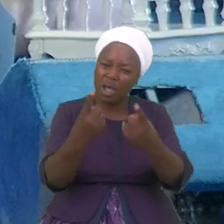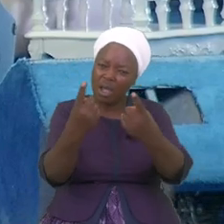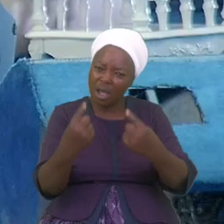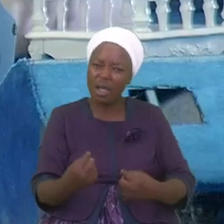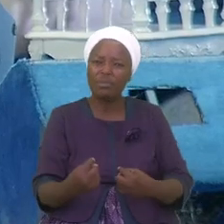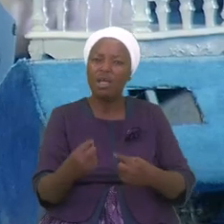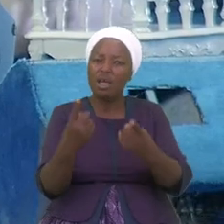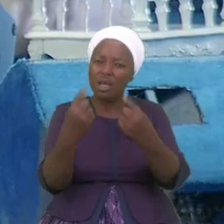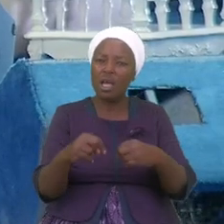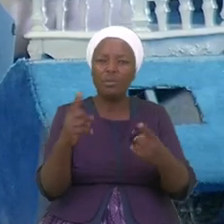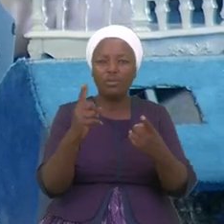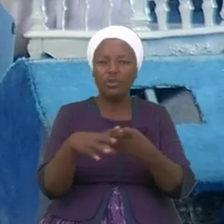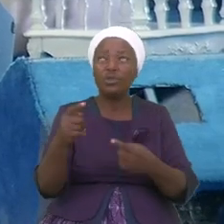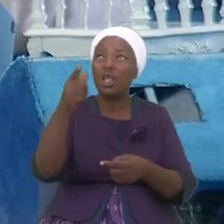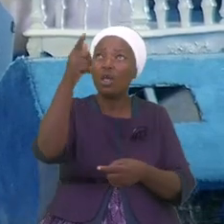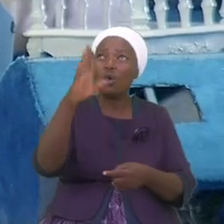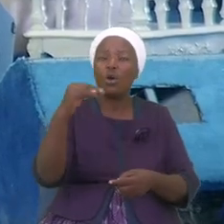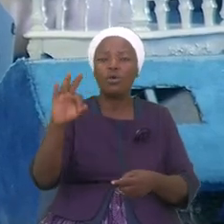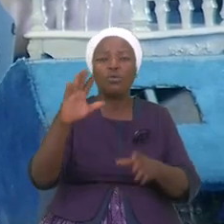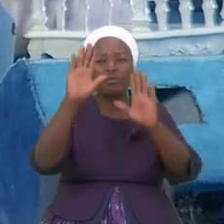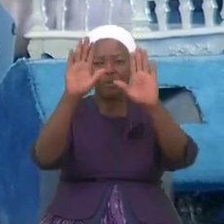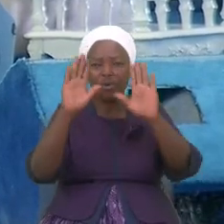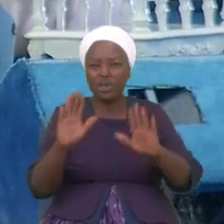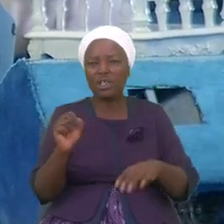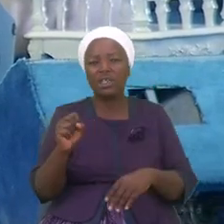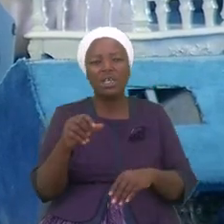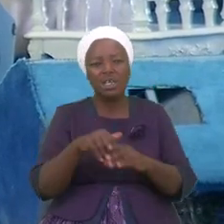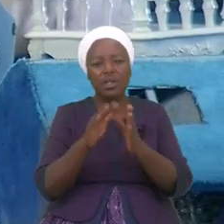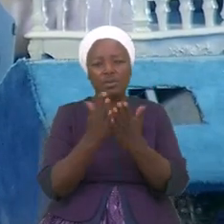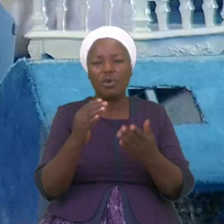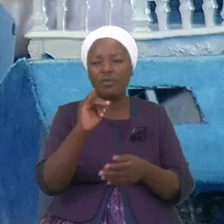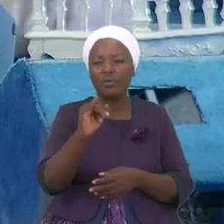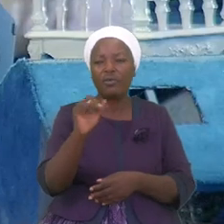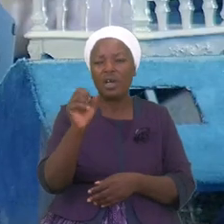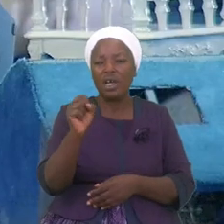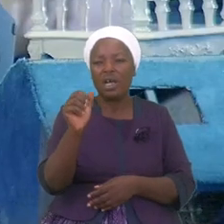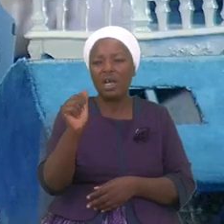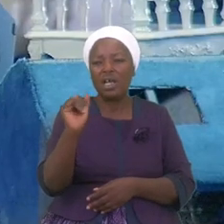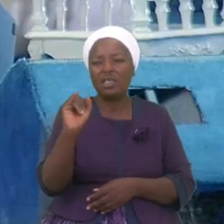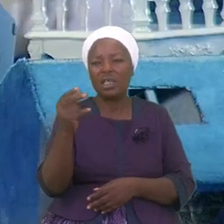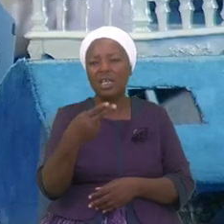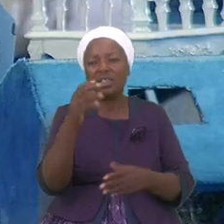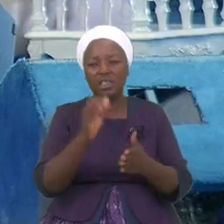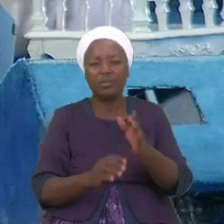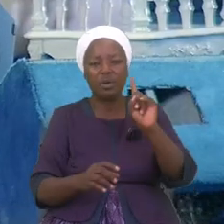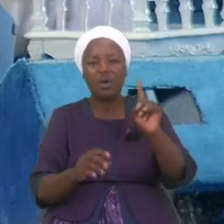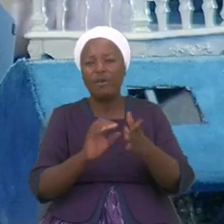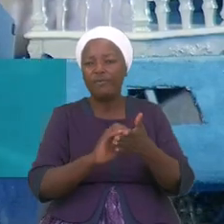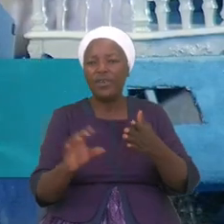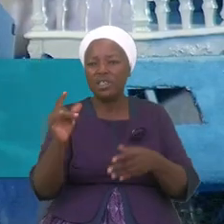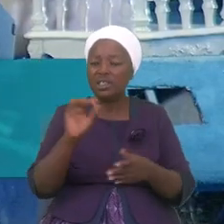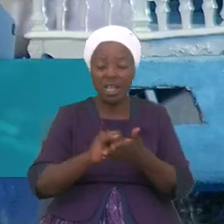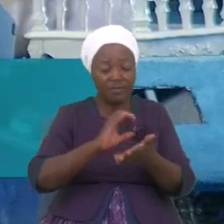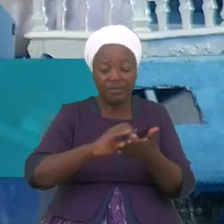to the God of wonders. Look at Isaiah chapter 1 verse 18. The verse is so beautiful. We